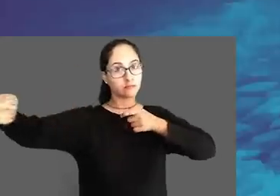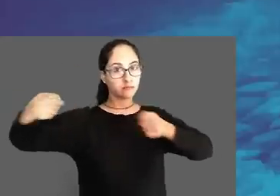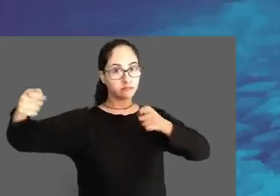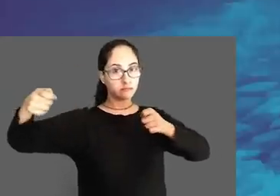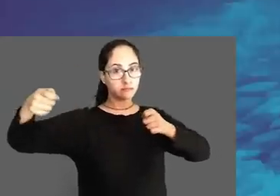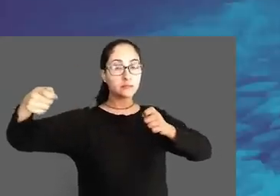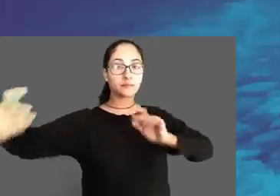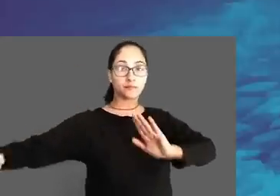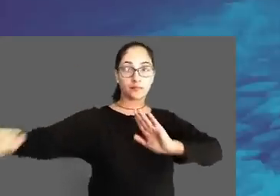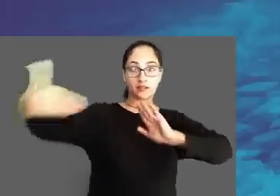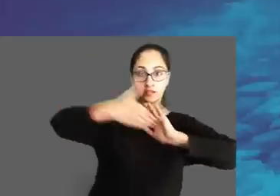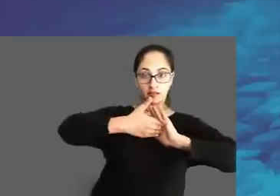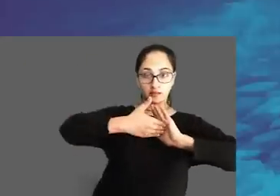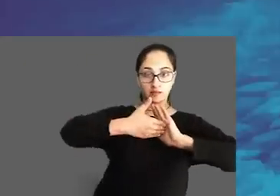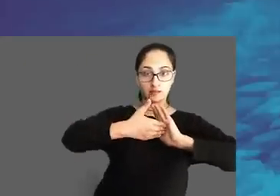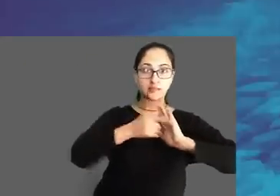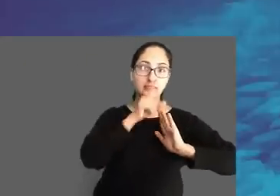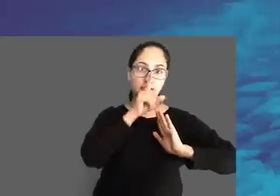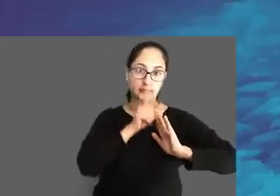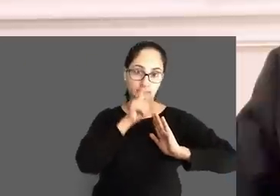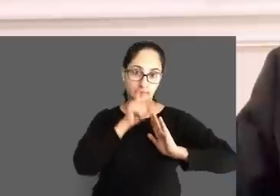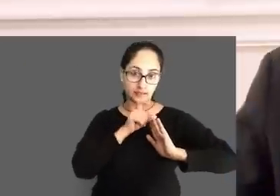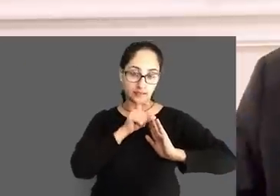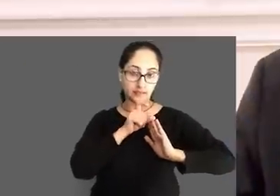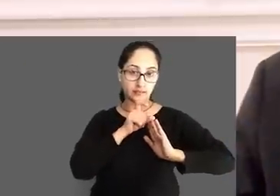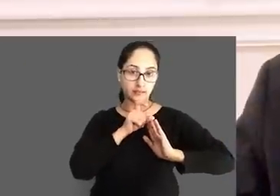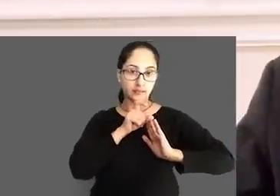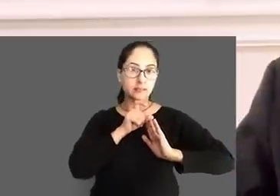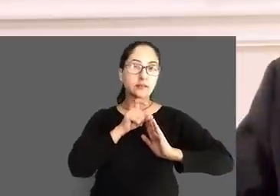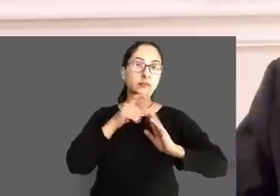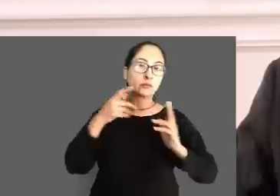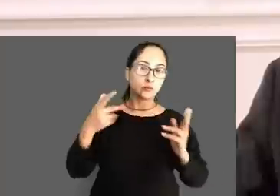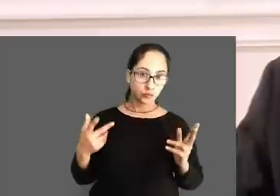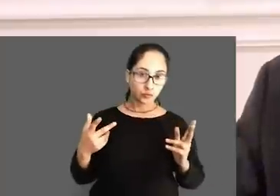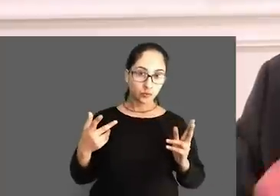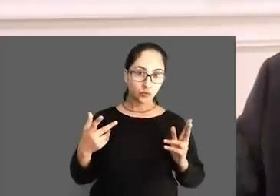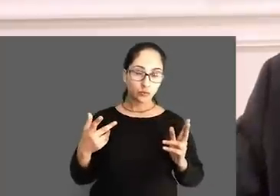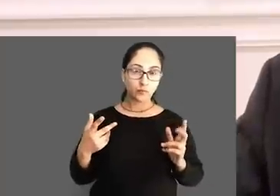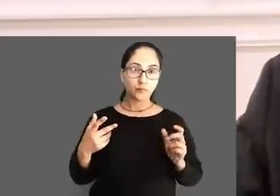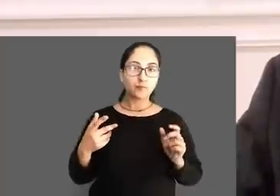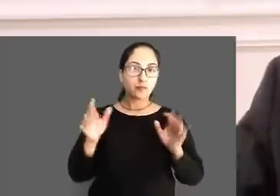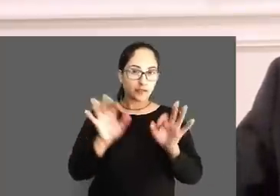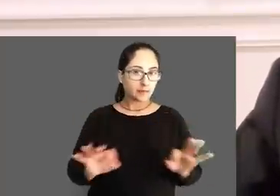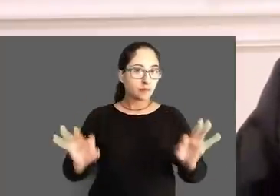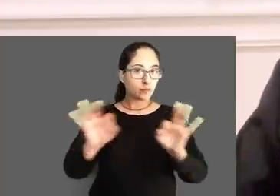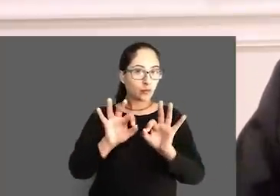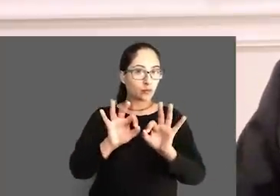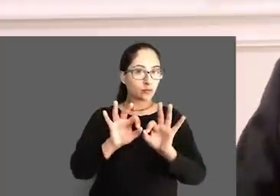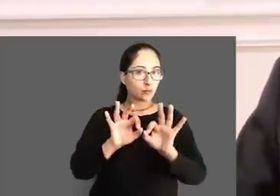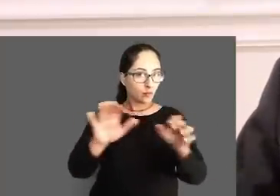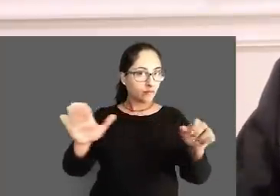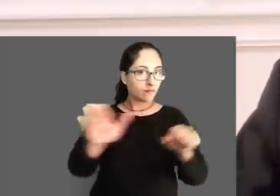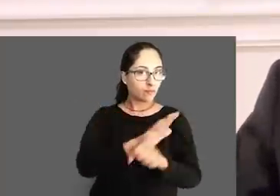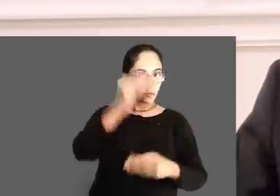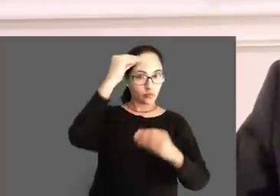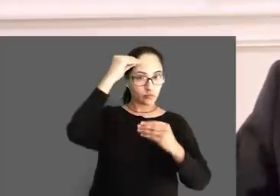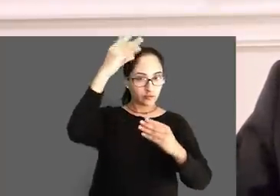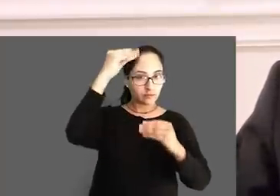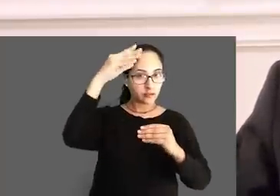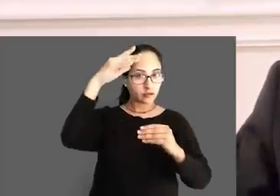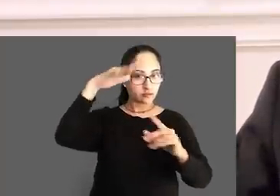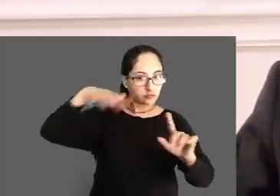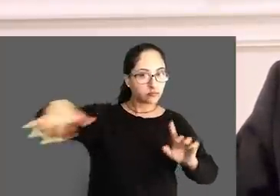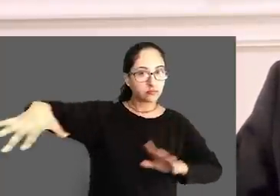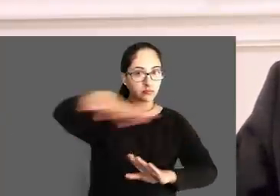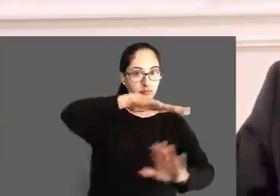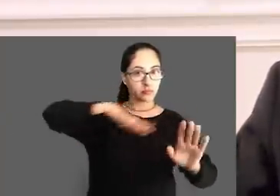fortresses were different empires, different communities, and some of them were hostile to the